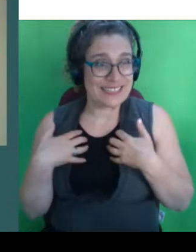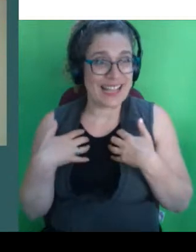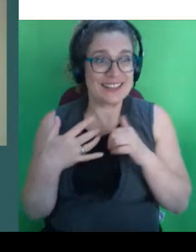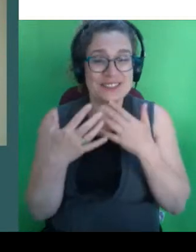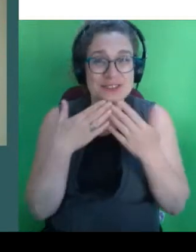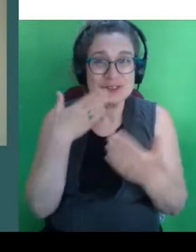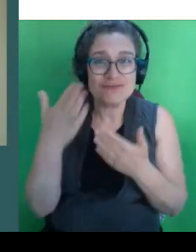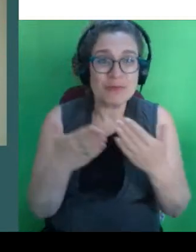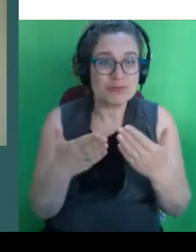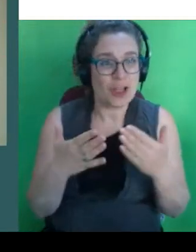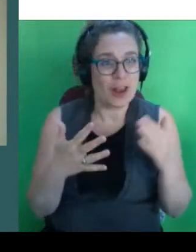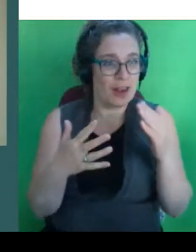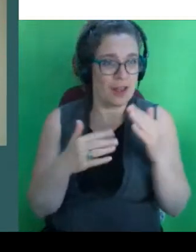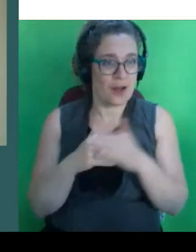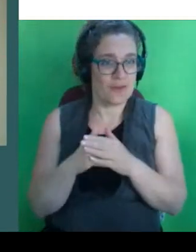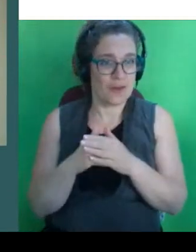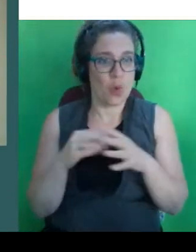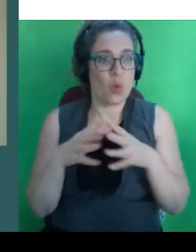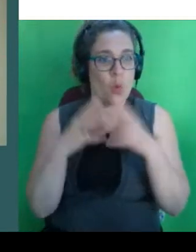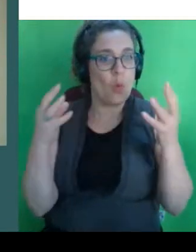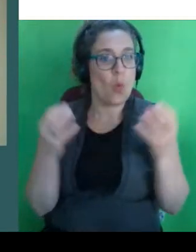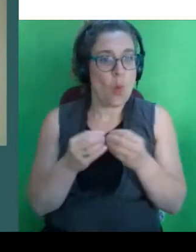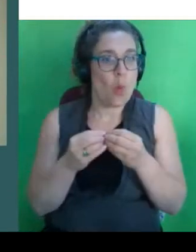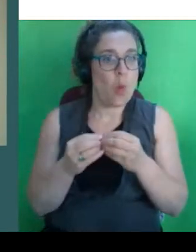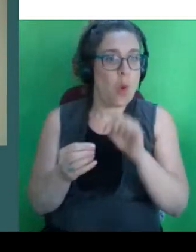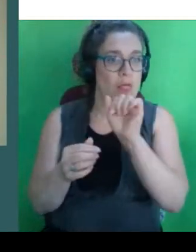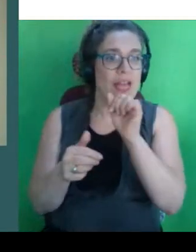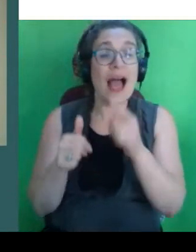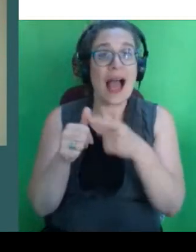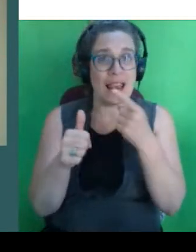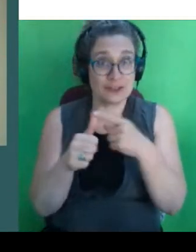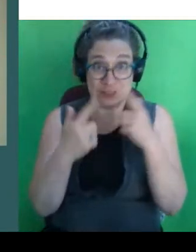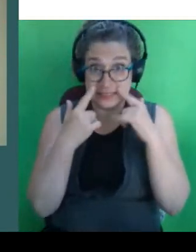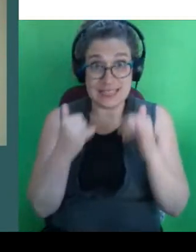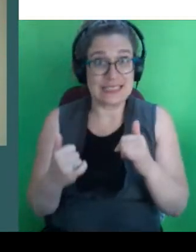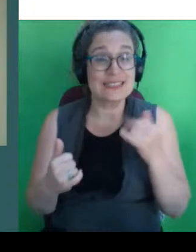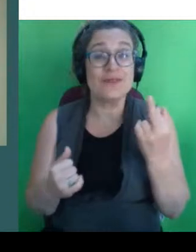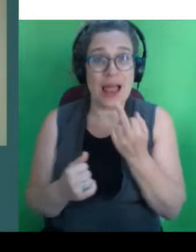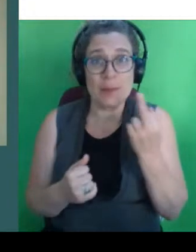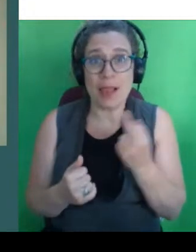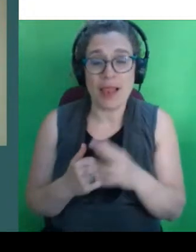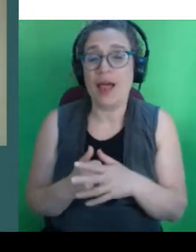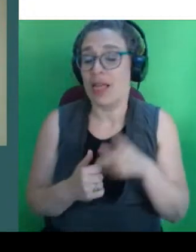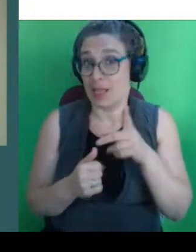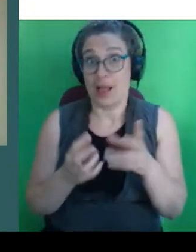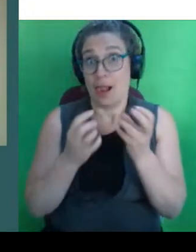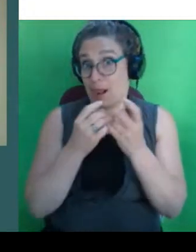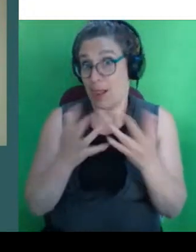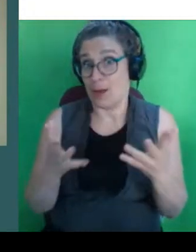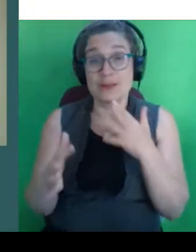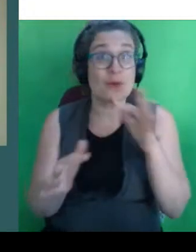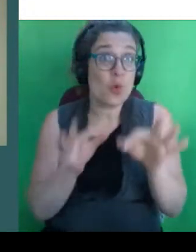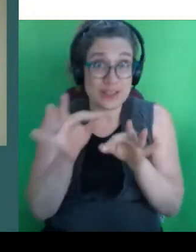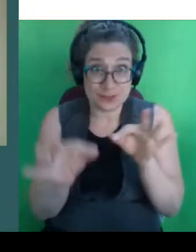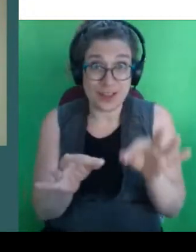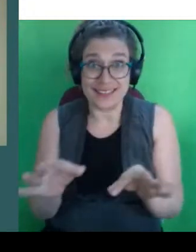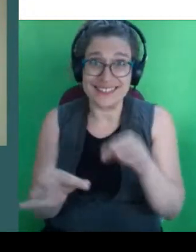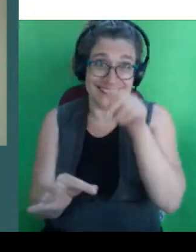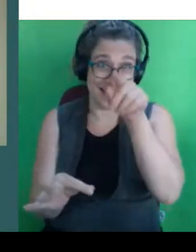of allergy tests that are available. And as you can imagine, there are a lot of questions that you've generated during your